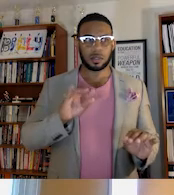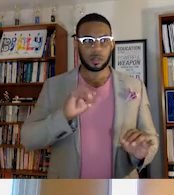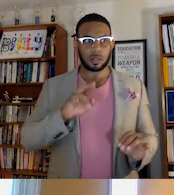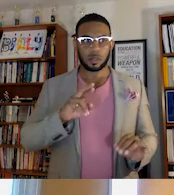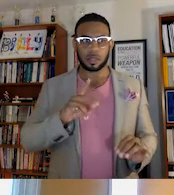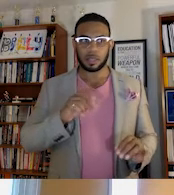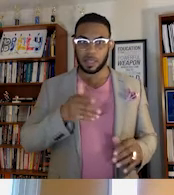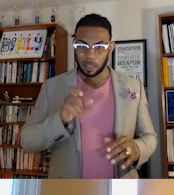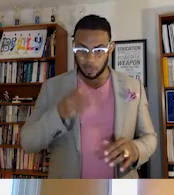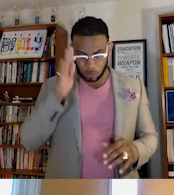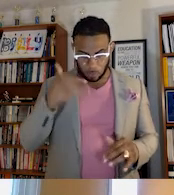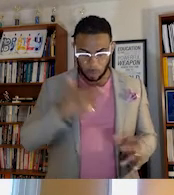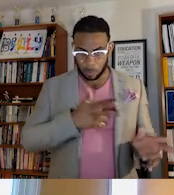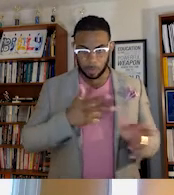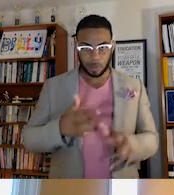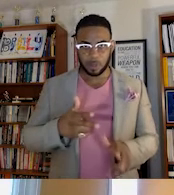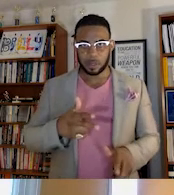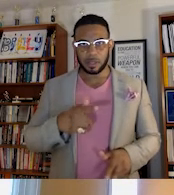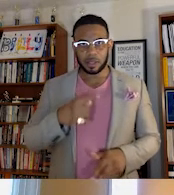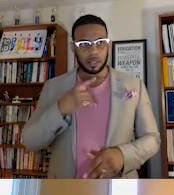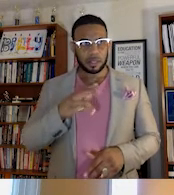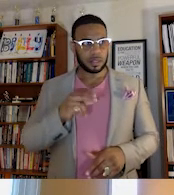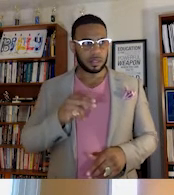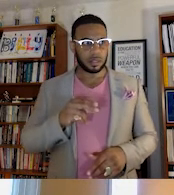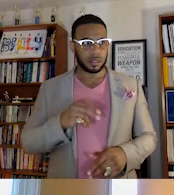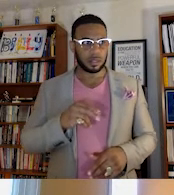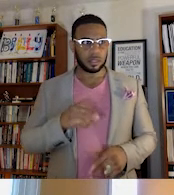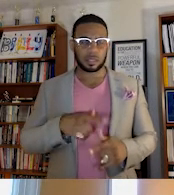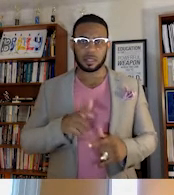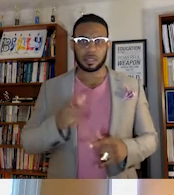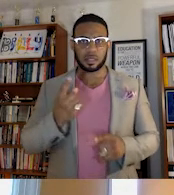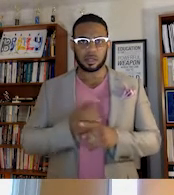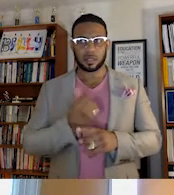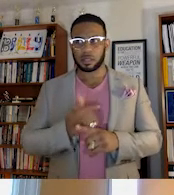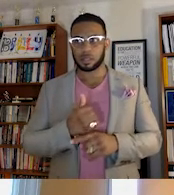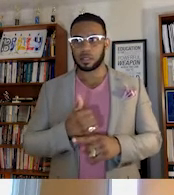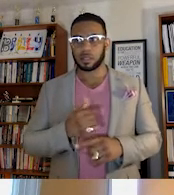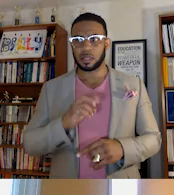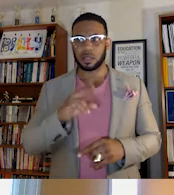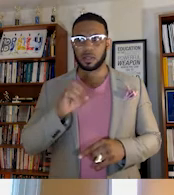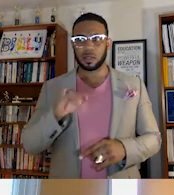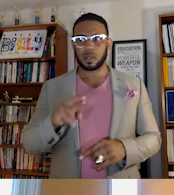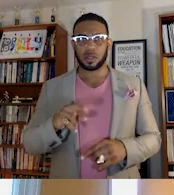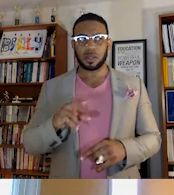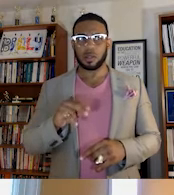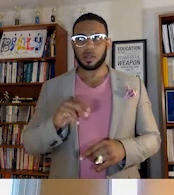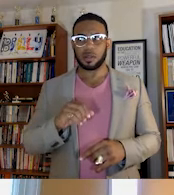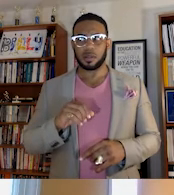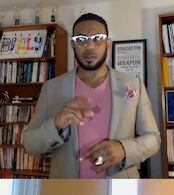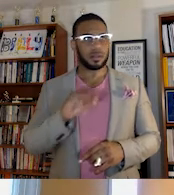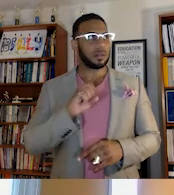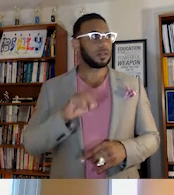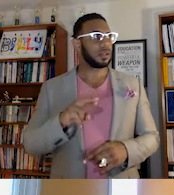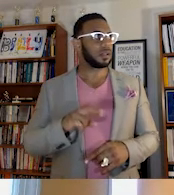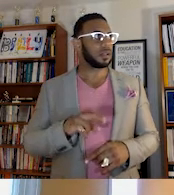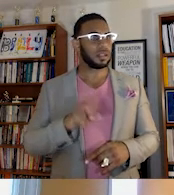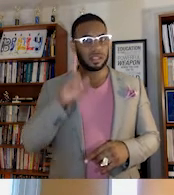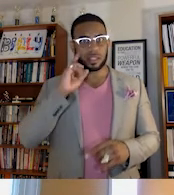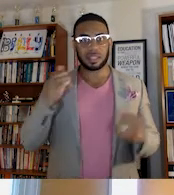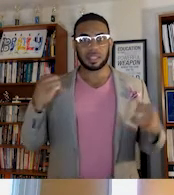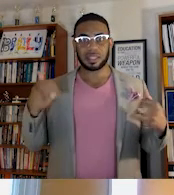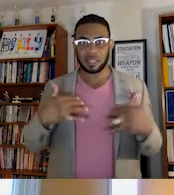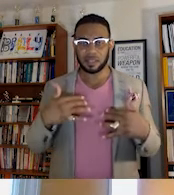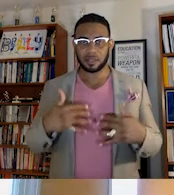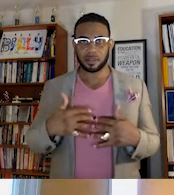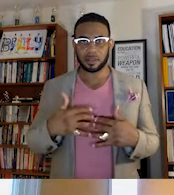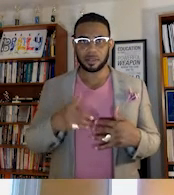He asked, do you know why I'm pulling you over? She's like, no. And then she corrects herself and says, no, sir. You can see she's